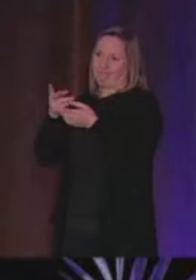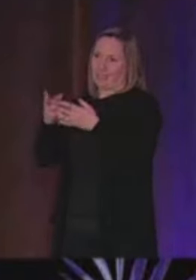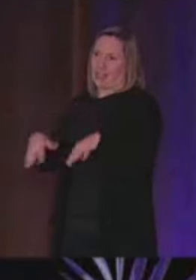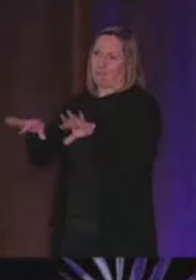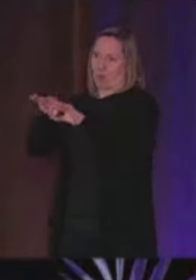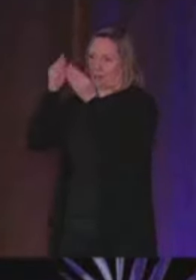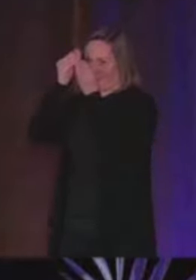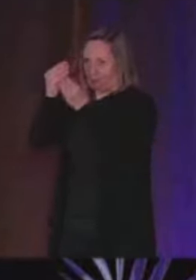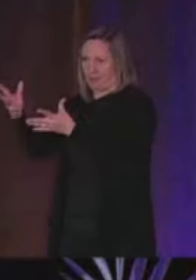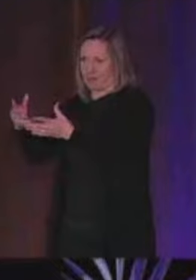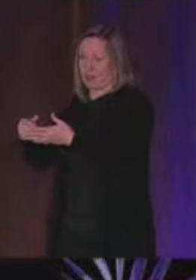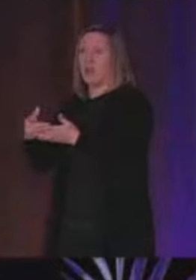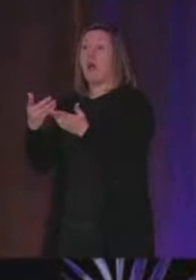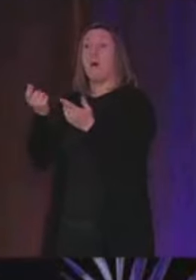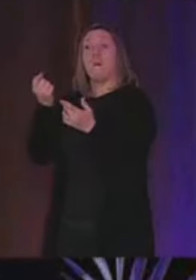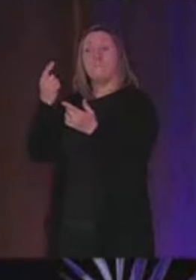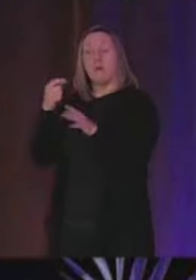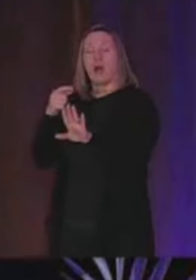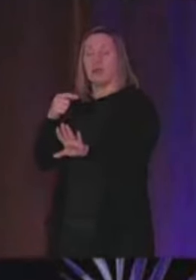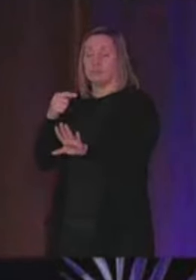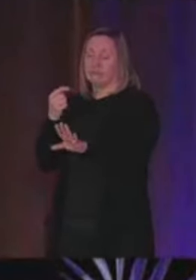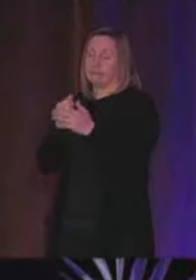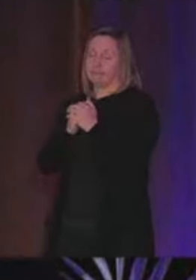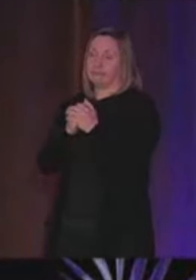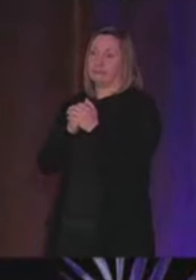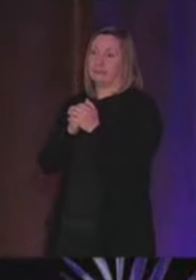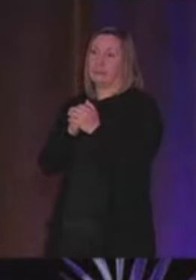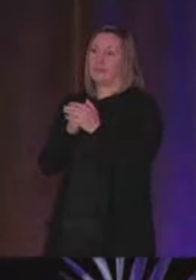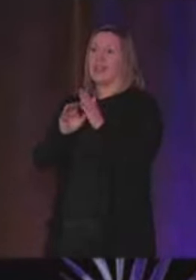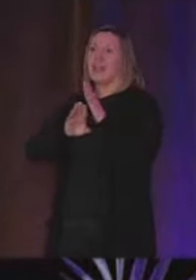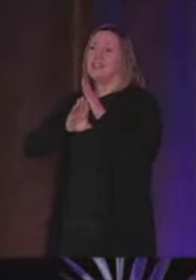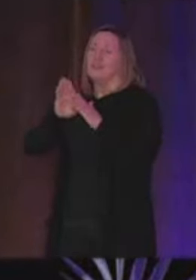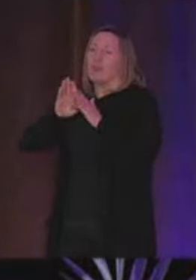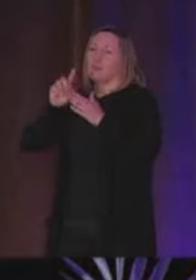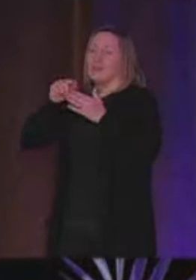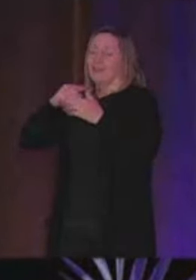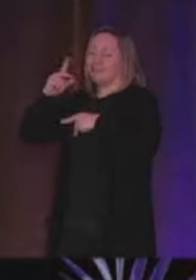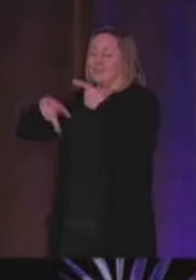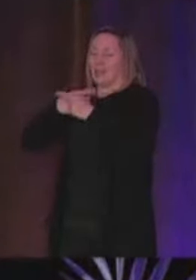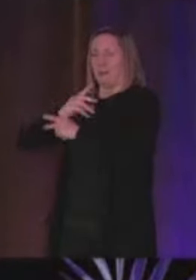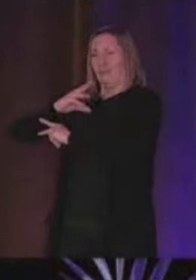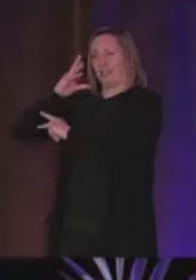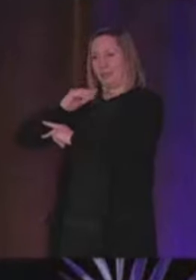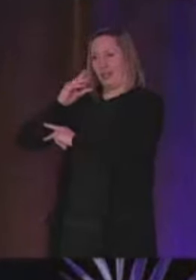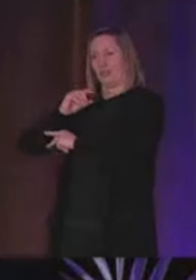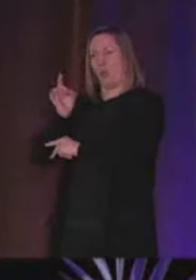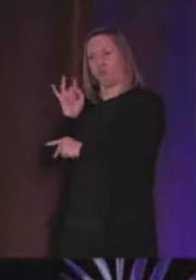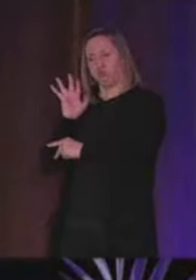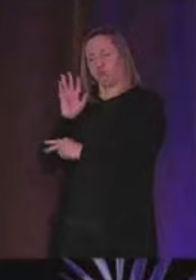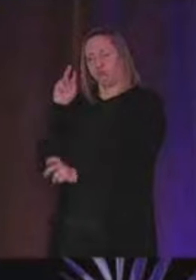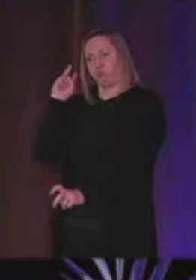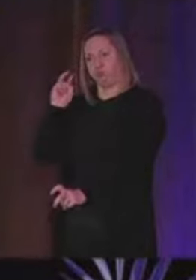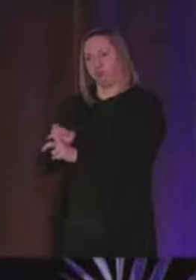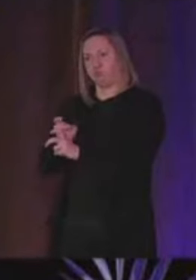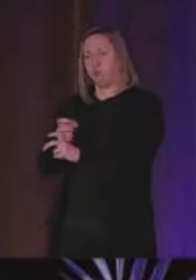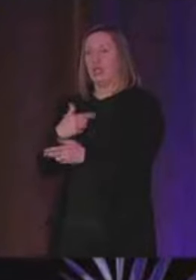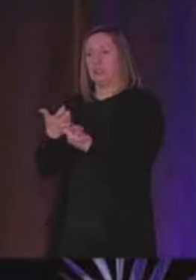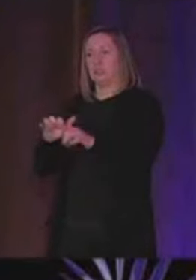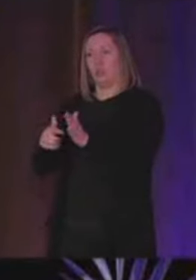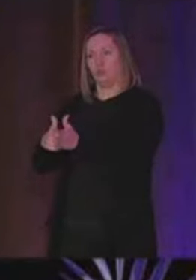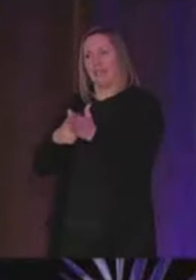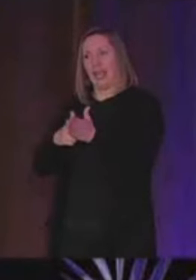But let's not fool ourselves. Developing these types of experiences is still way too hard. It still takes a